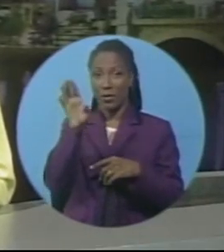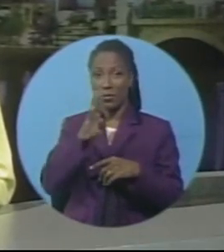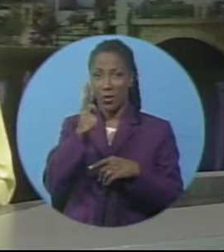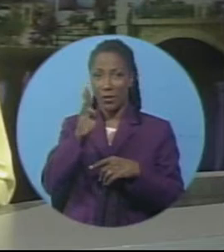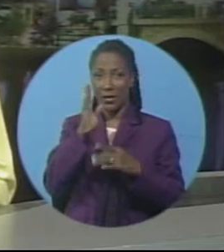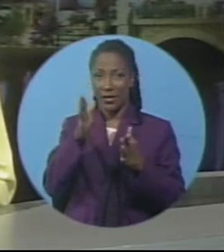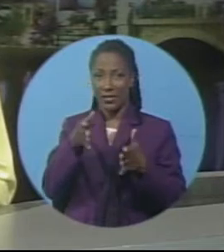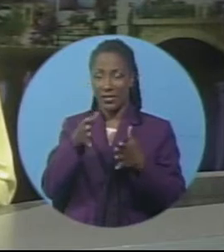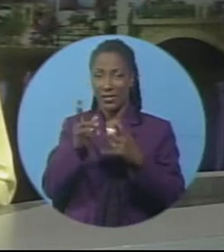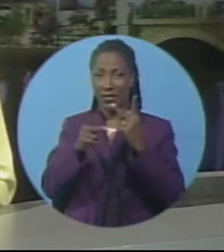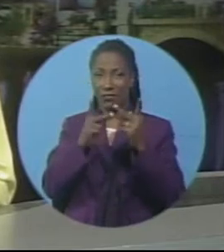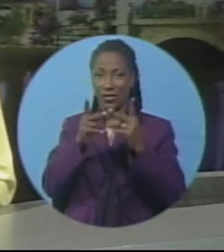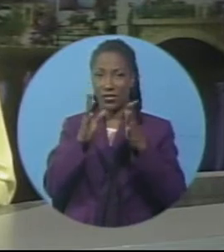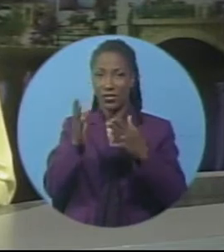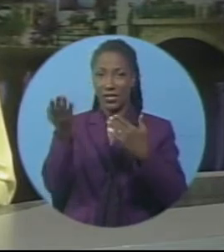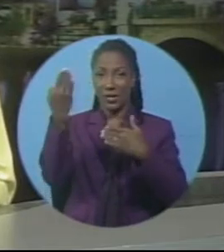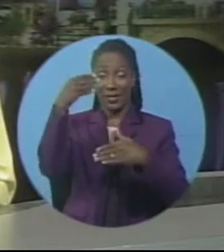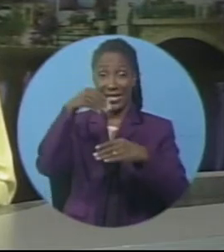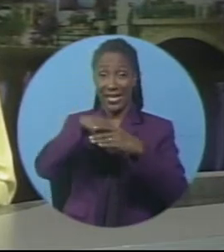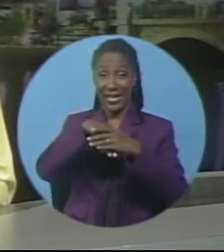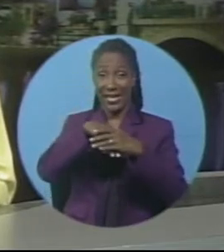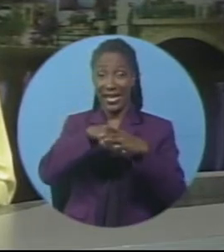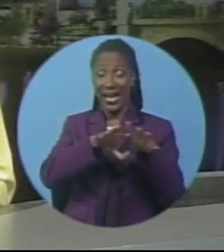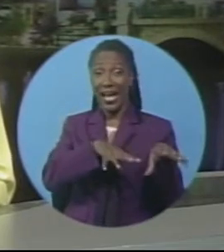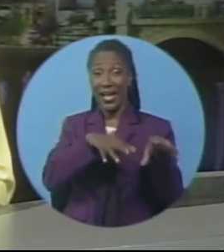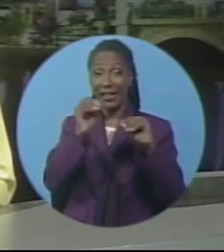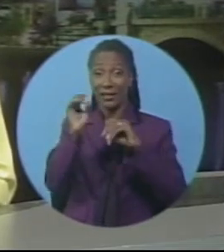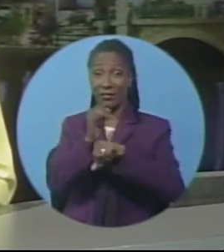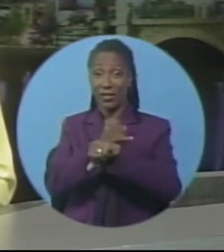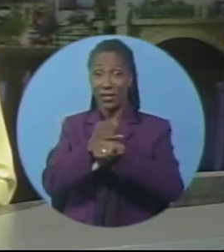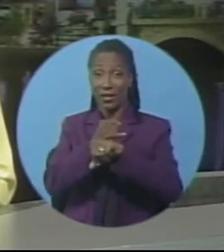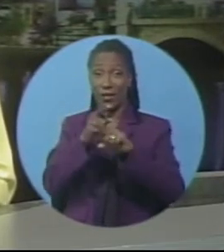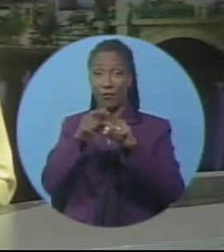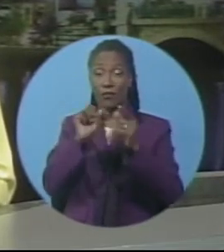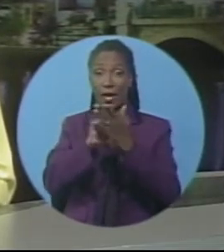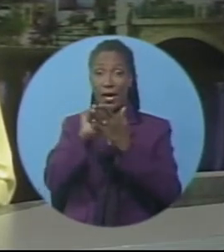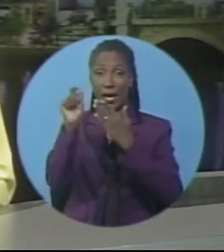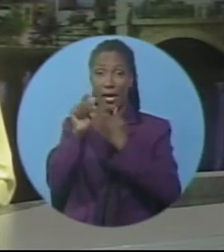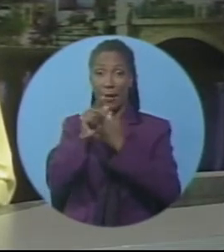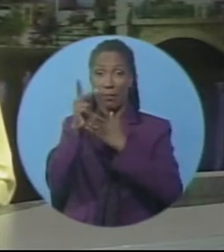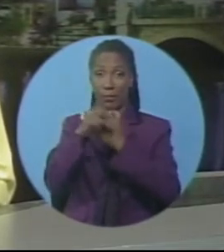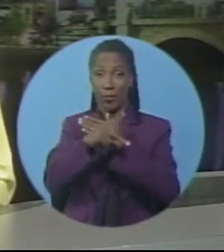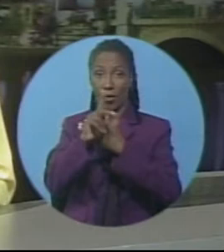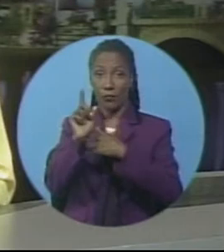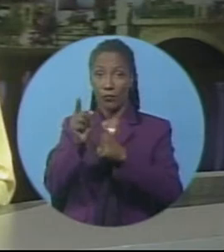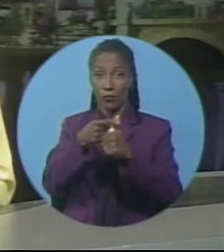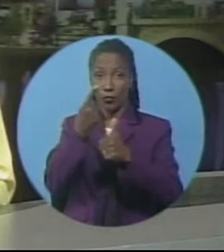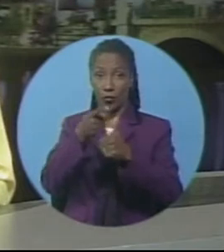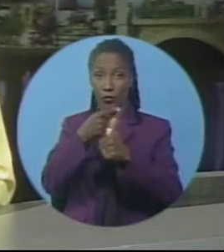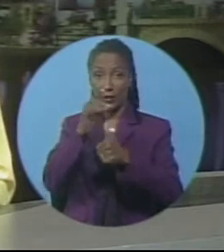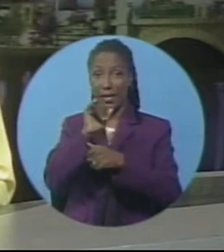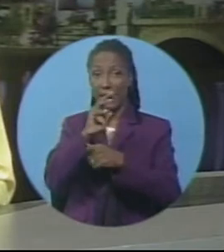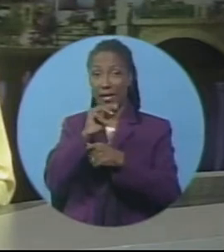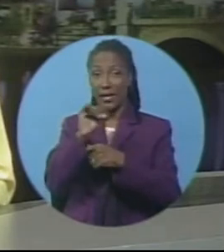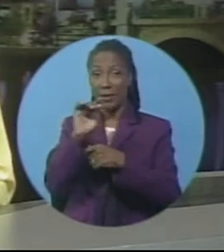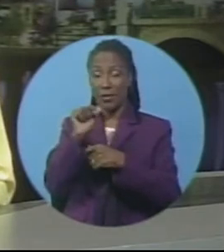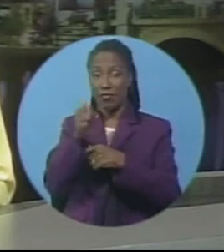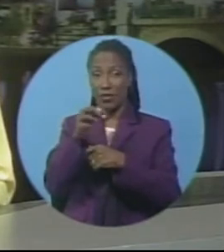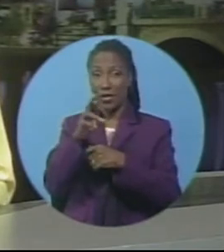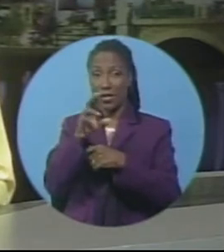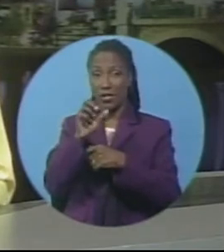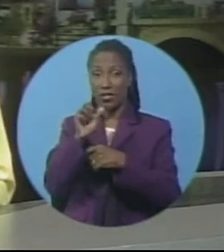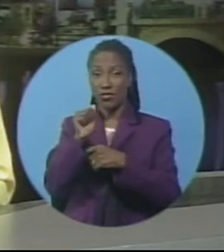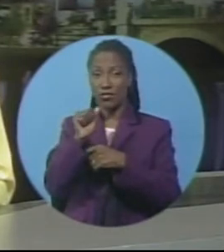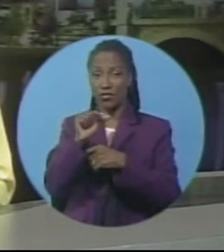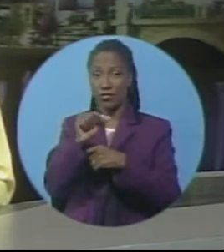visitors entering and leaving the island with effect from April 1st. The Immigration Department has announced that it will be implementing a system